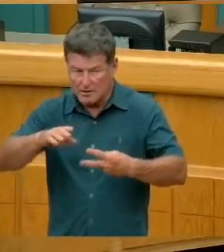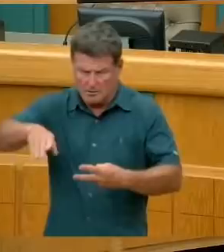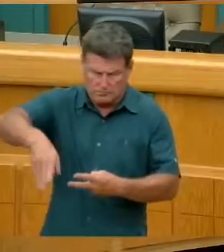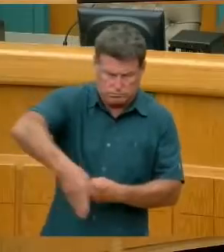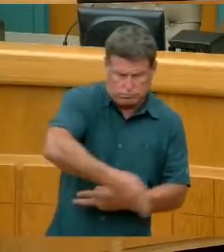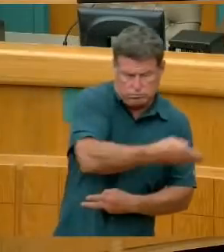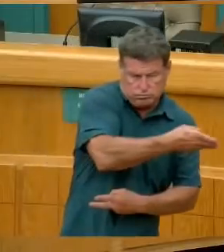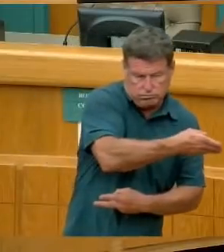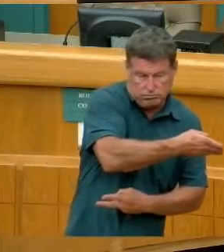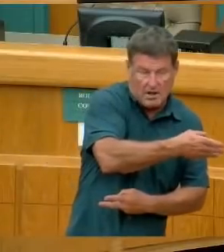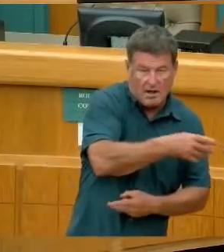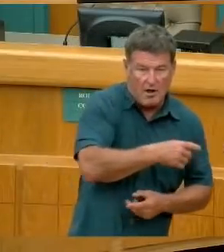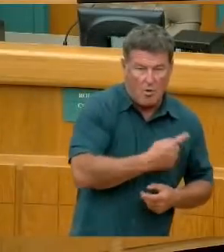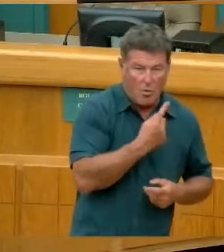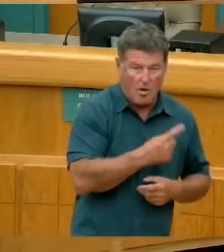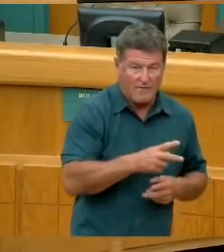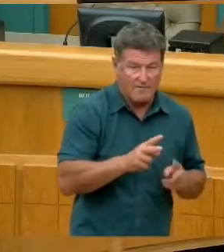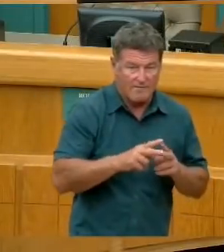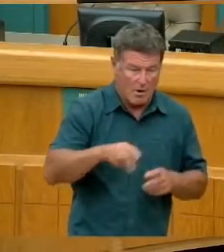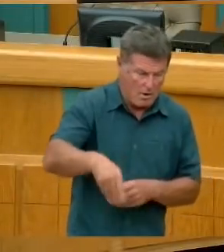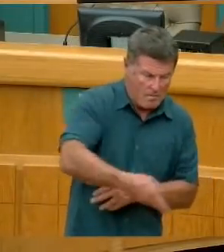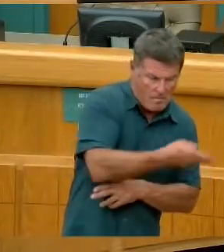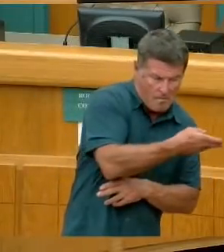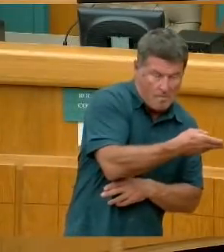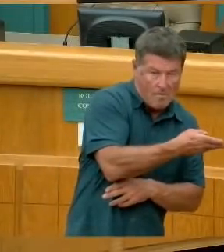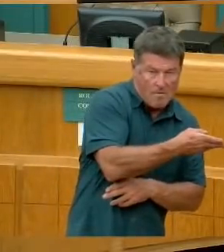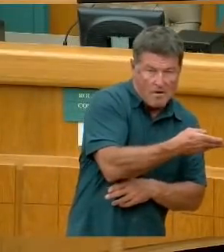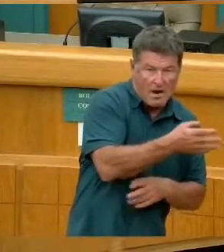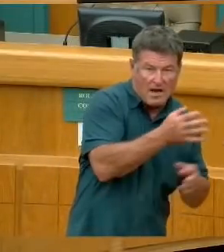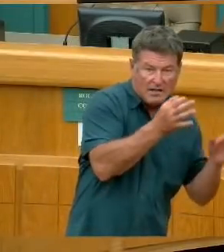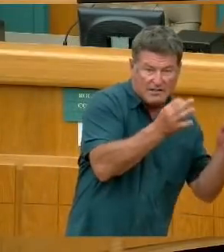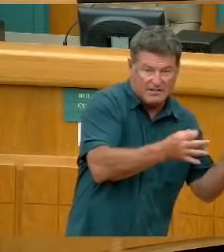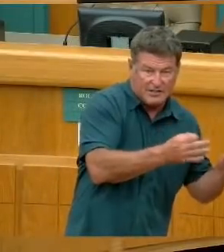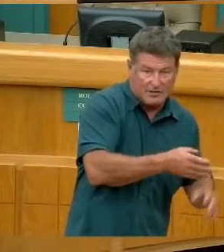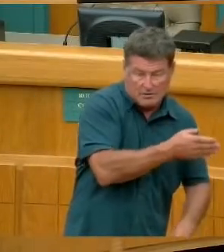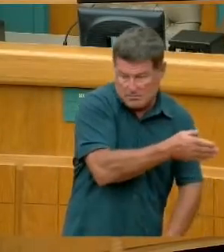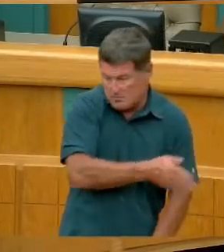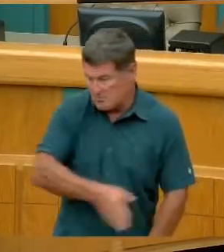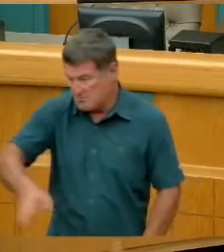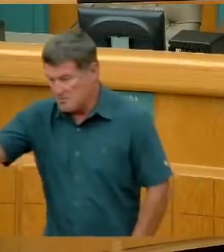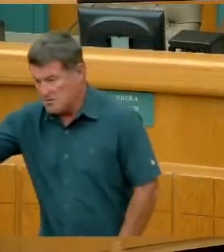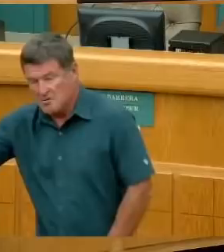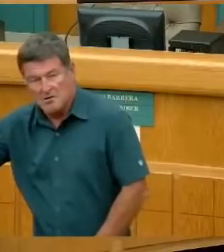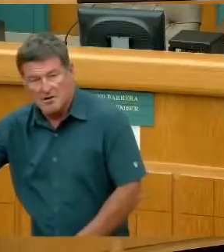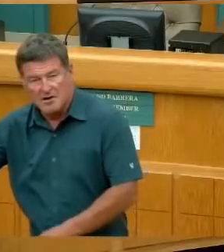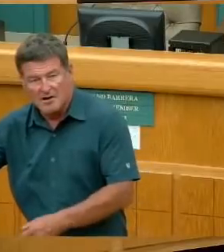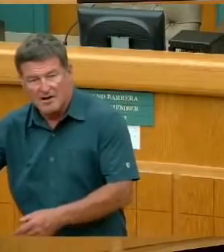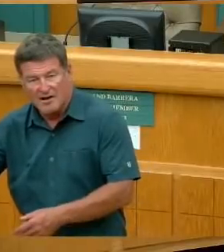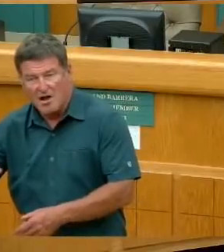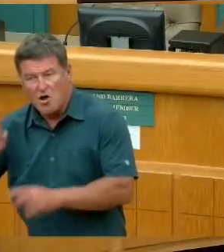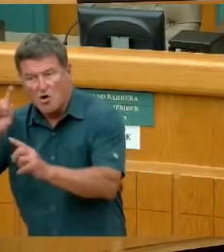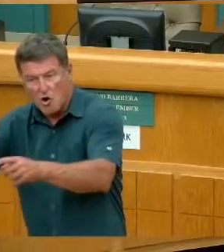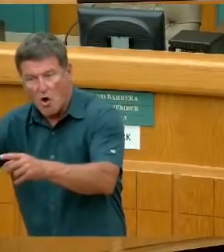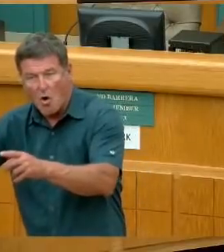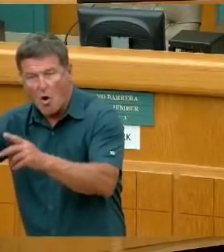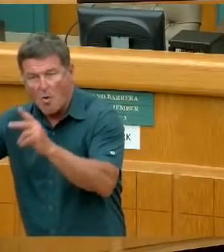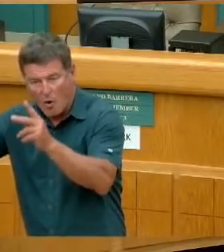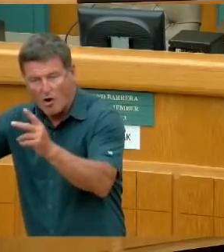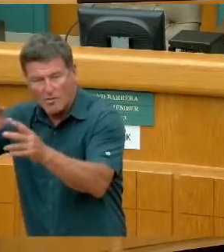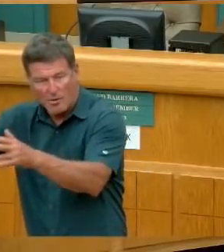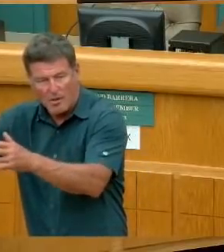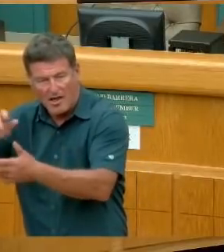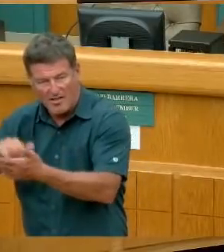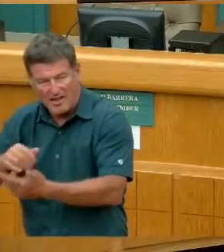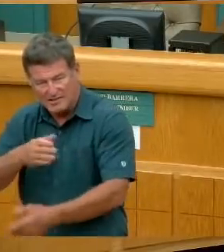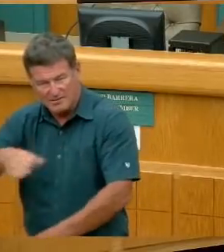is extreme to the left, and number 2 is an extreme to the right. Maybe neither of these are good for you. Find something